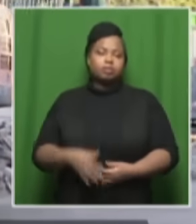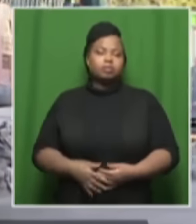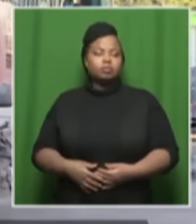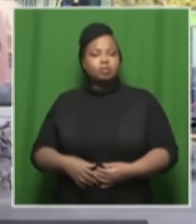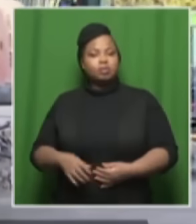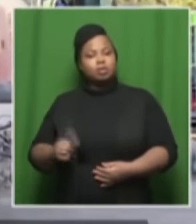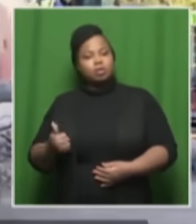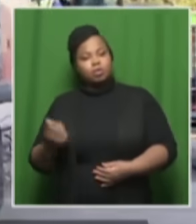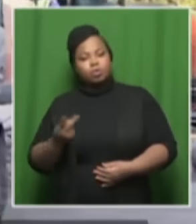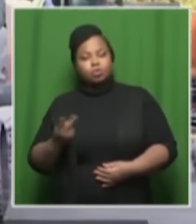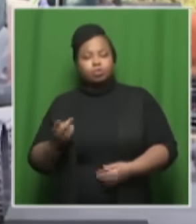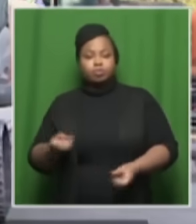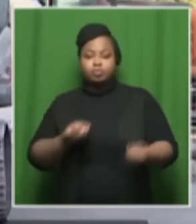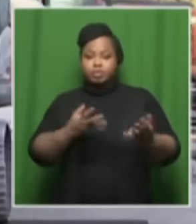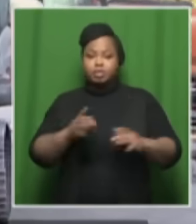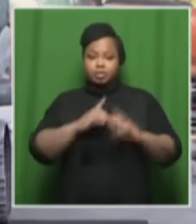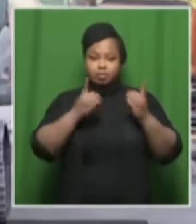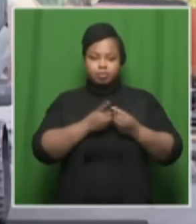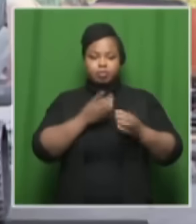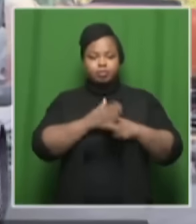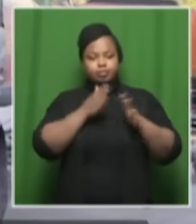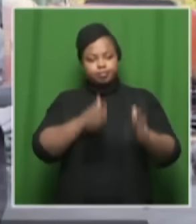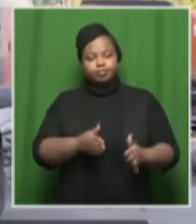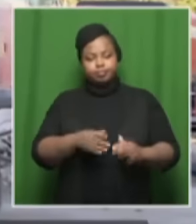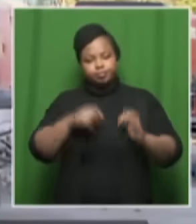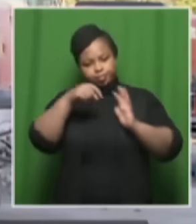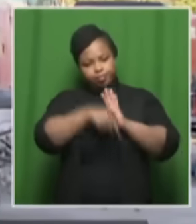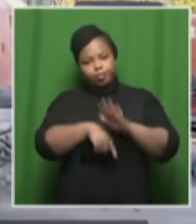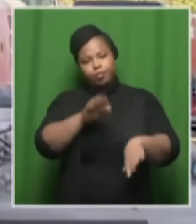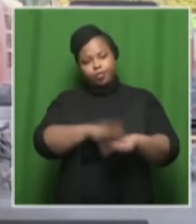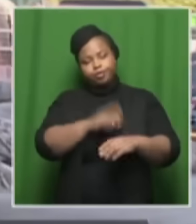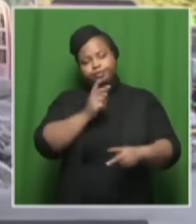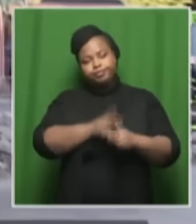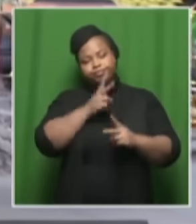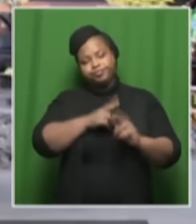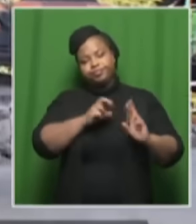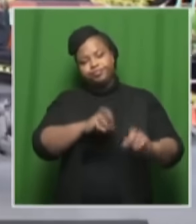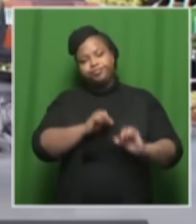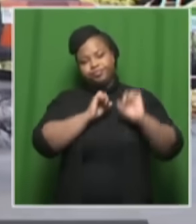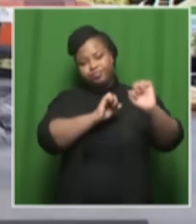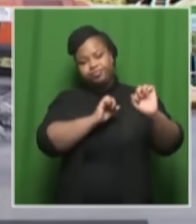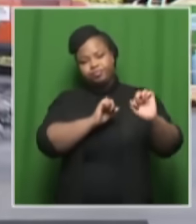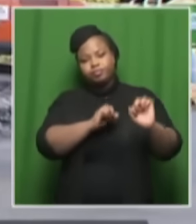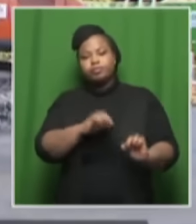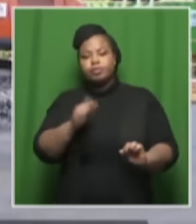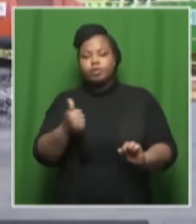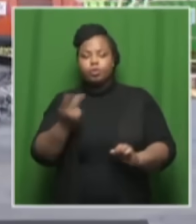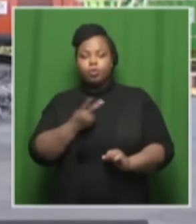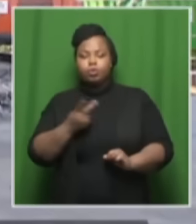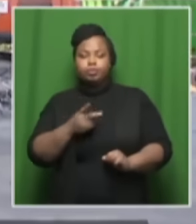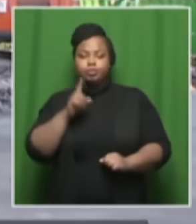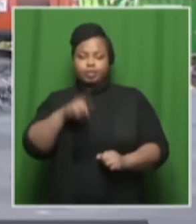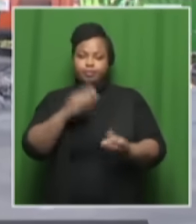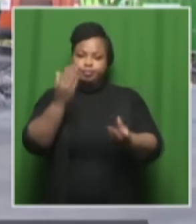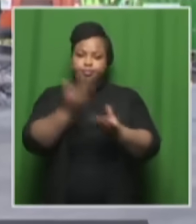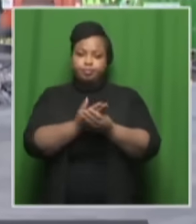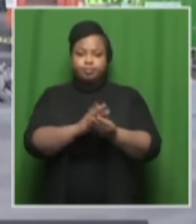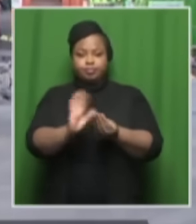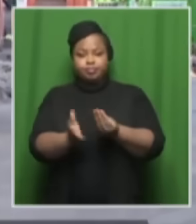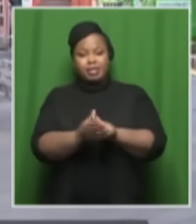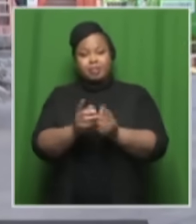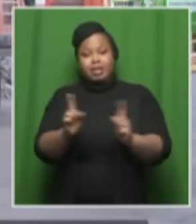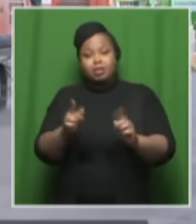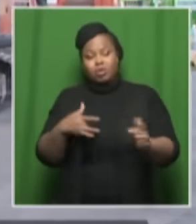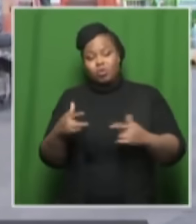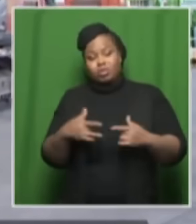also hand it over to Department of Labour, who will further finalise all their investigations, and then it obviously has to be secured. Our concern at the